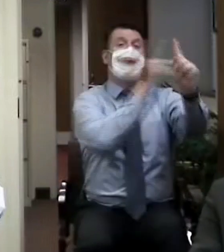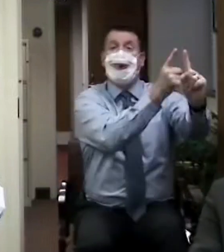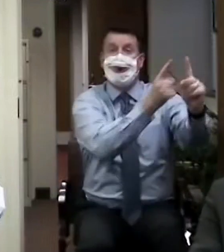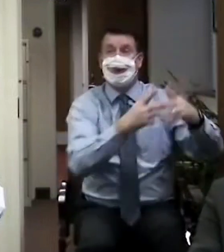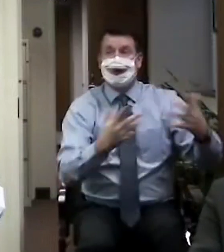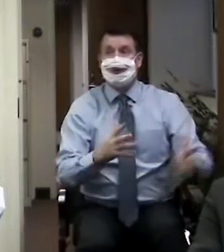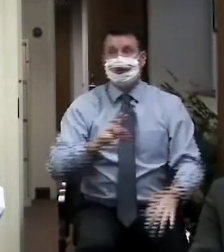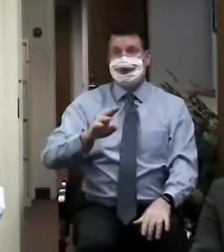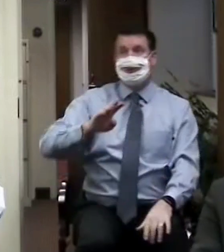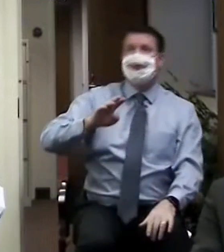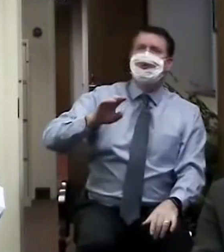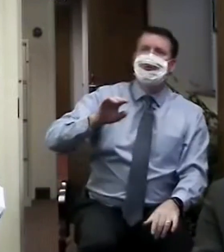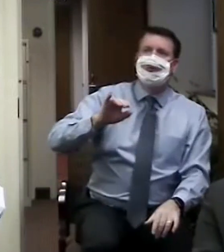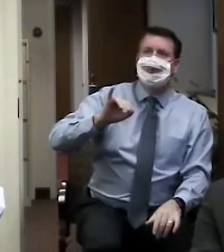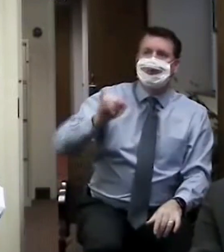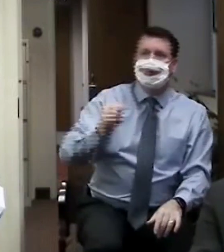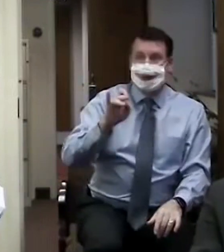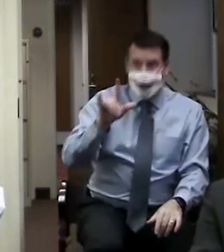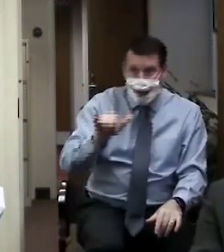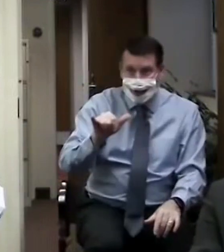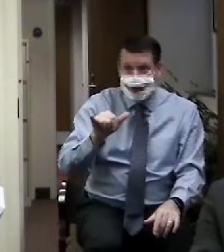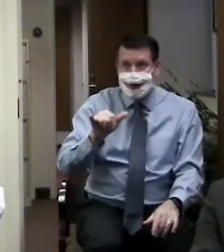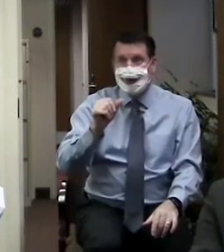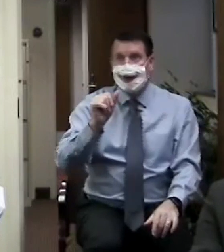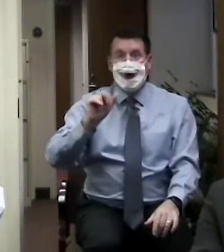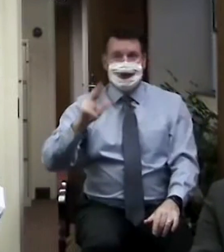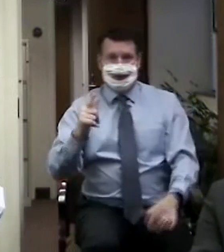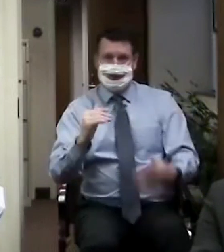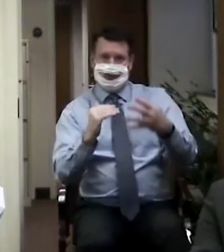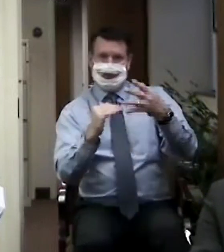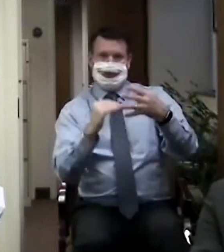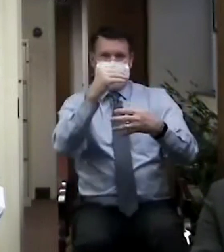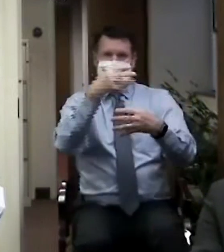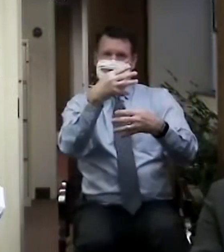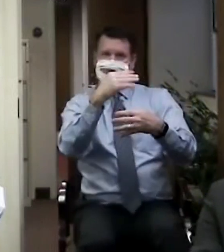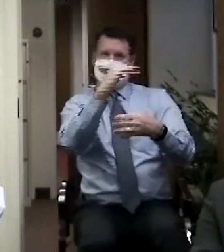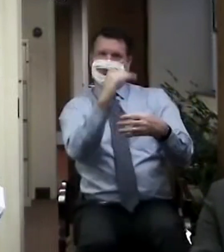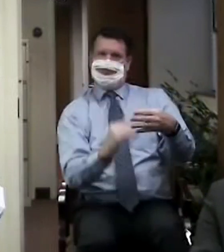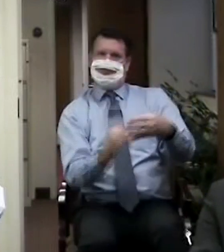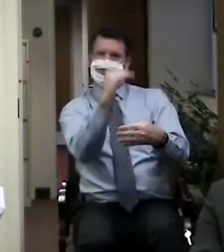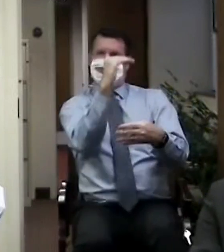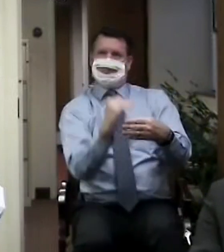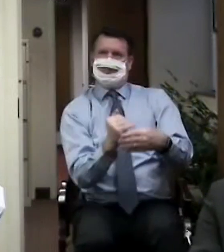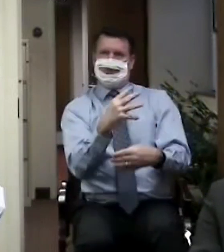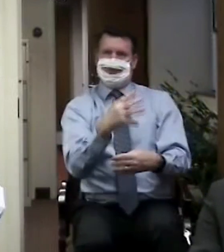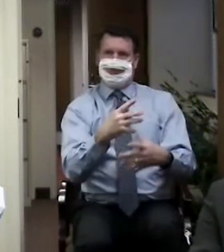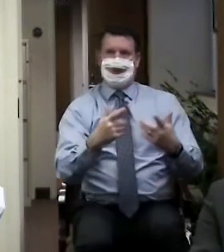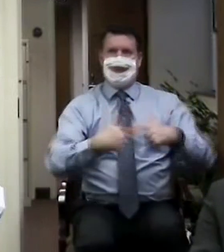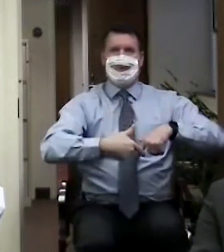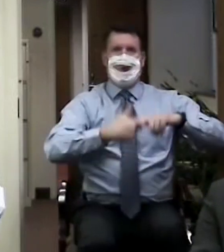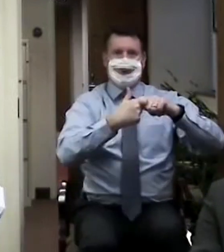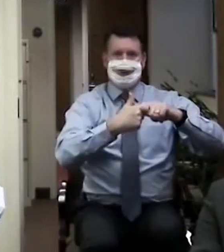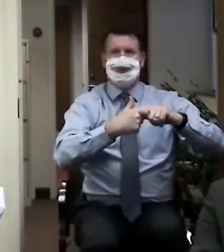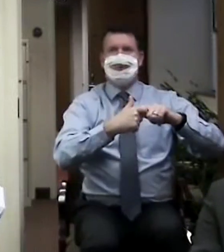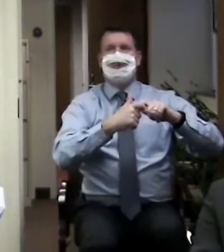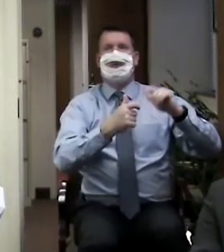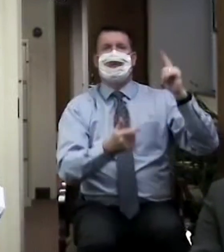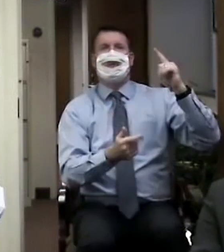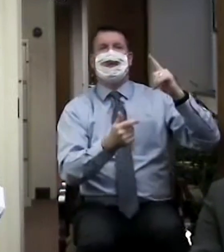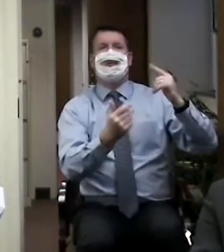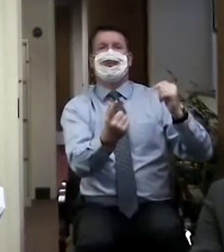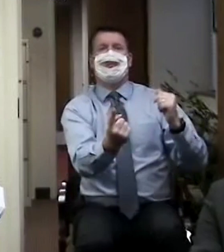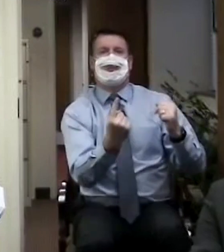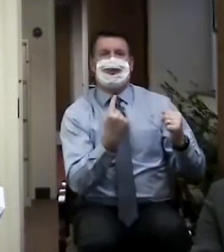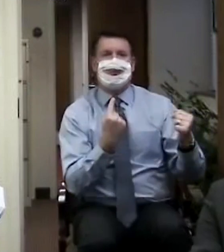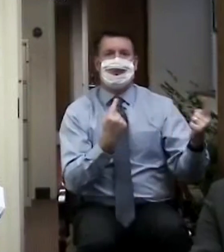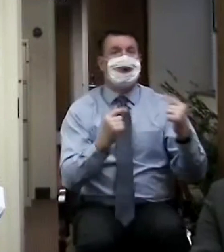mentioned, that the majority of the people would be back here who are on furloughs today. And one quick one. I know I